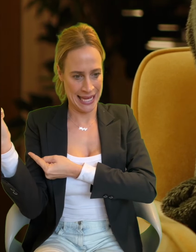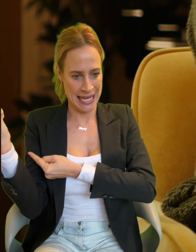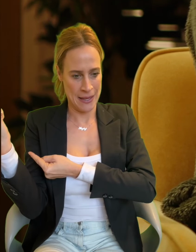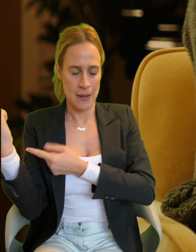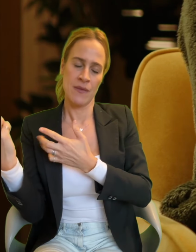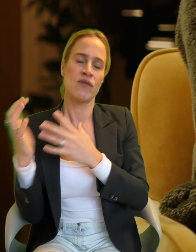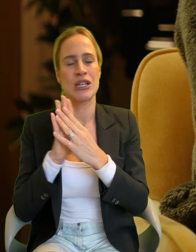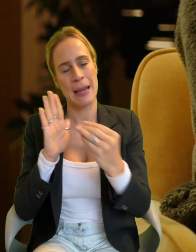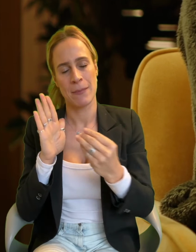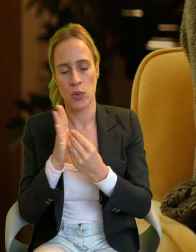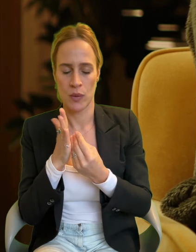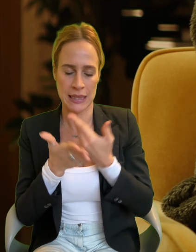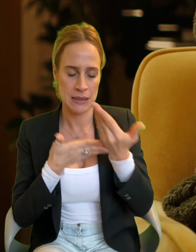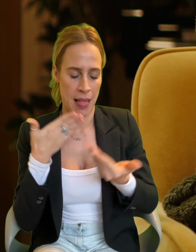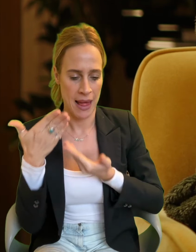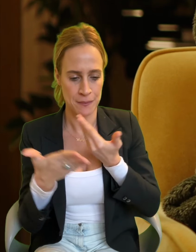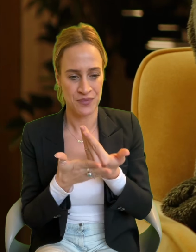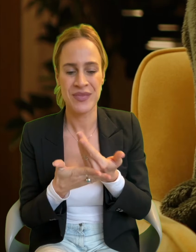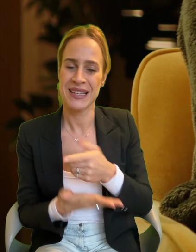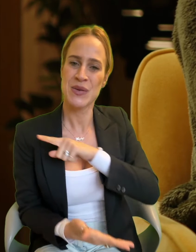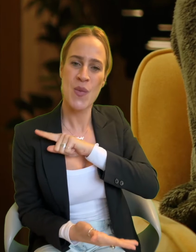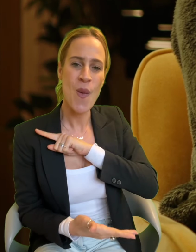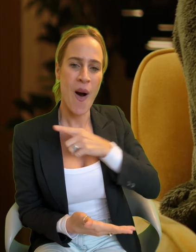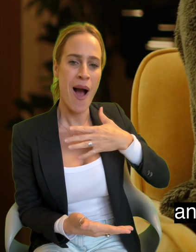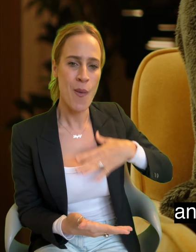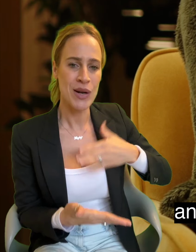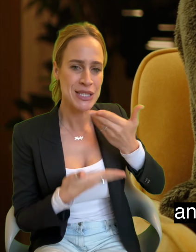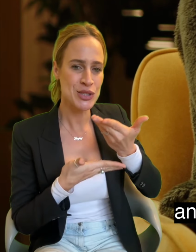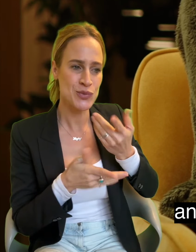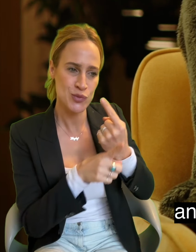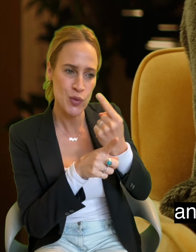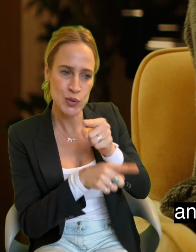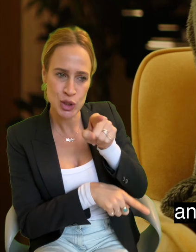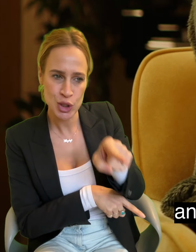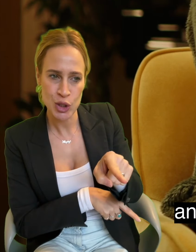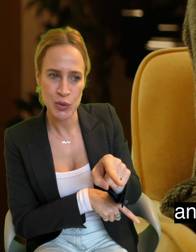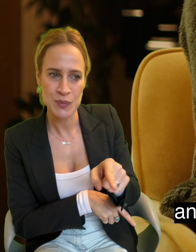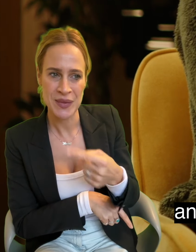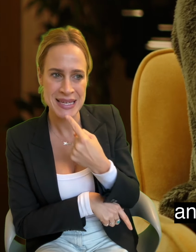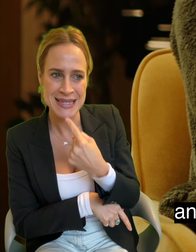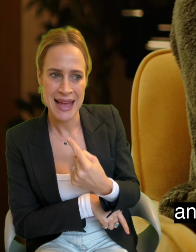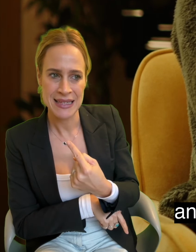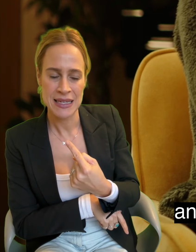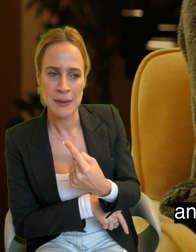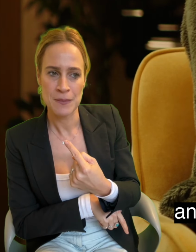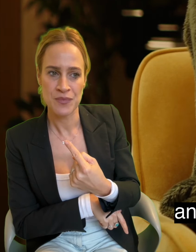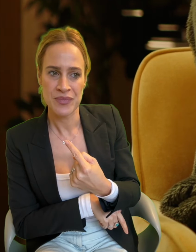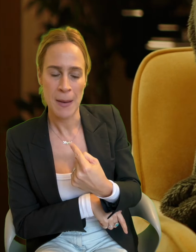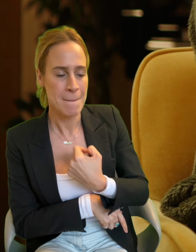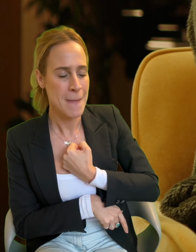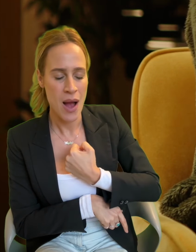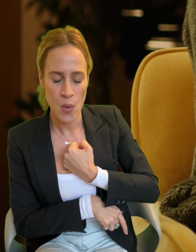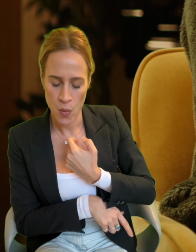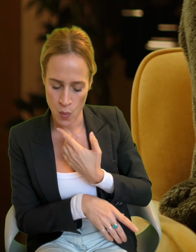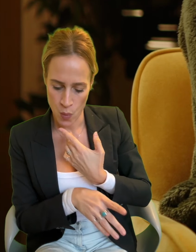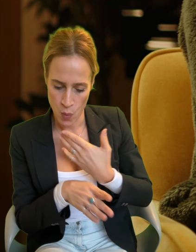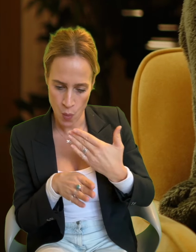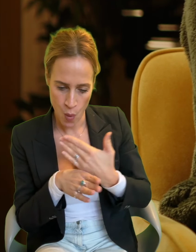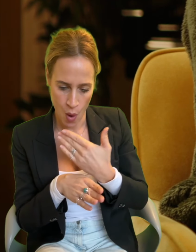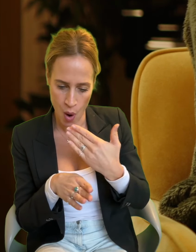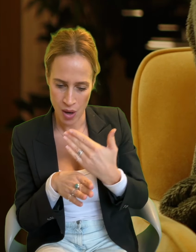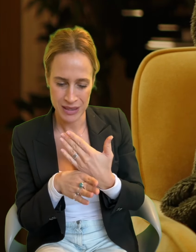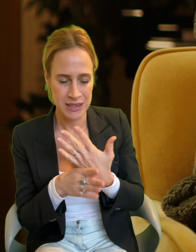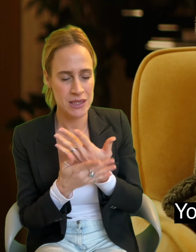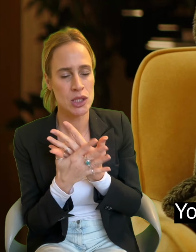know what? This is the thing. This is why I wanted to chat to you, and why what I said yesterday's convo was that my work is, it's just so